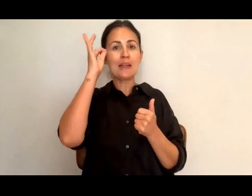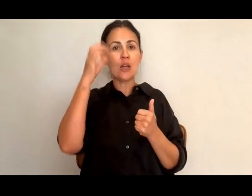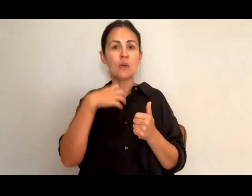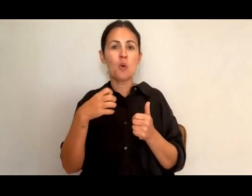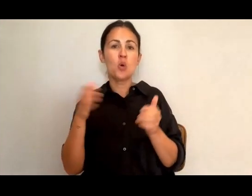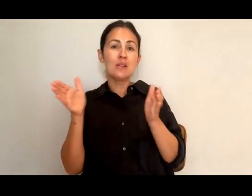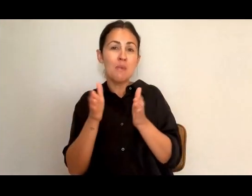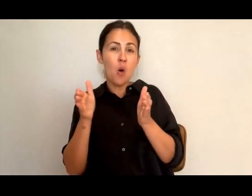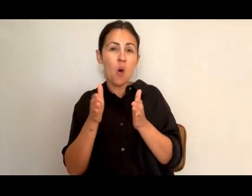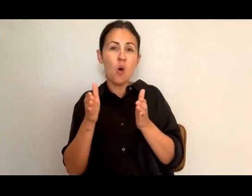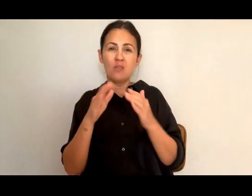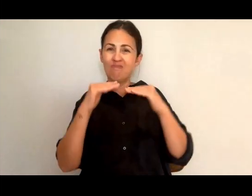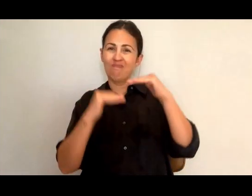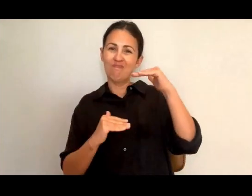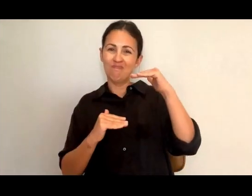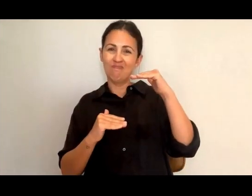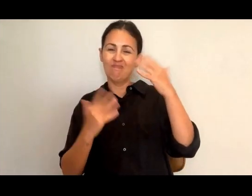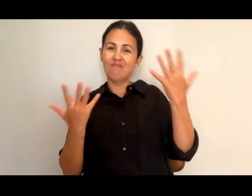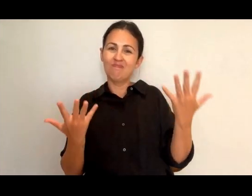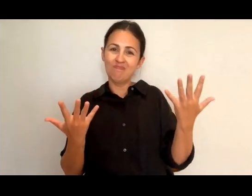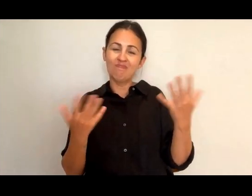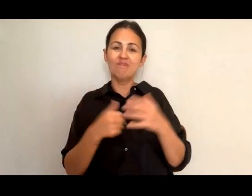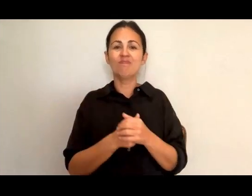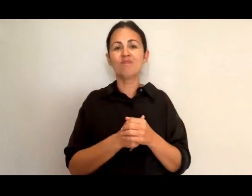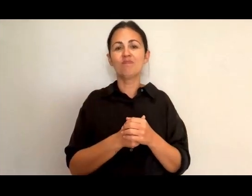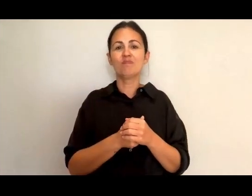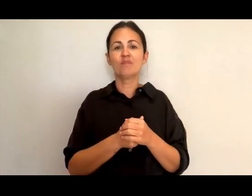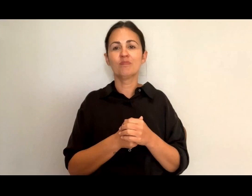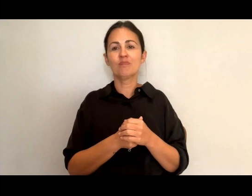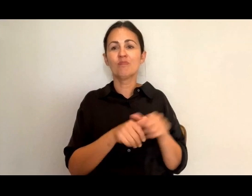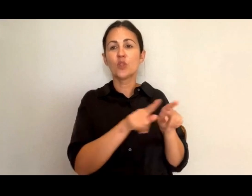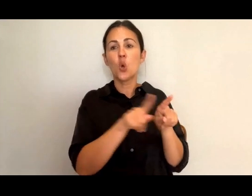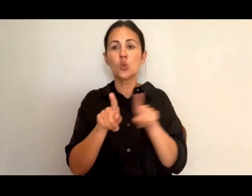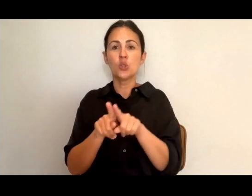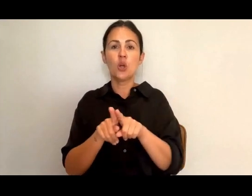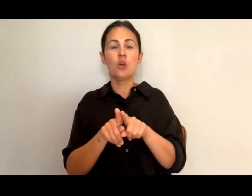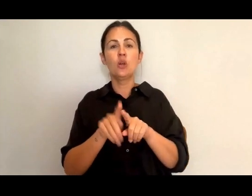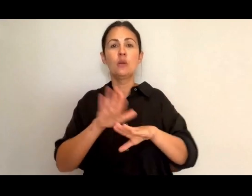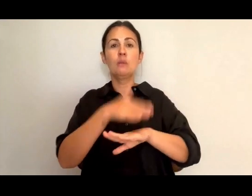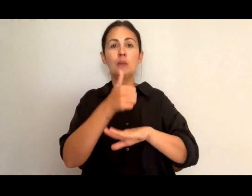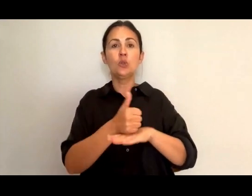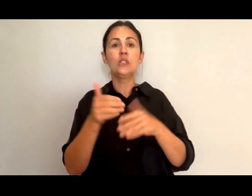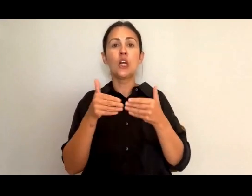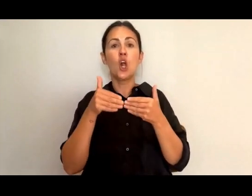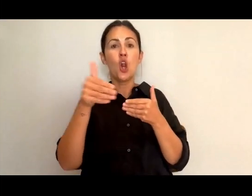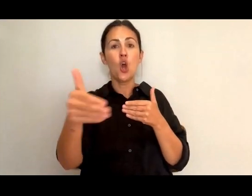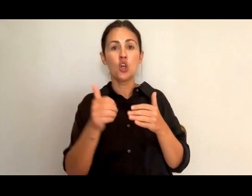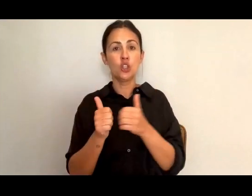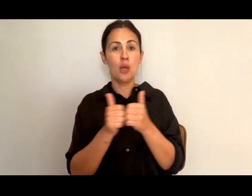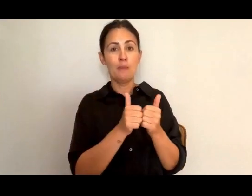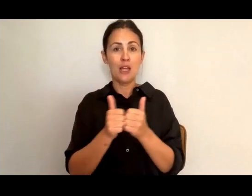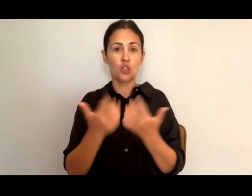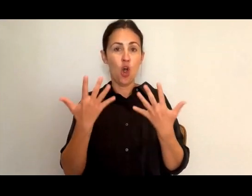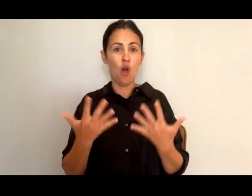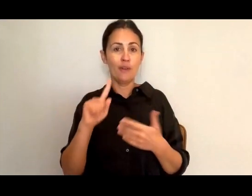challenges there for waste to art as well. And in terms of building long-term partnerships, a lot of times in the council spaces in regional